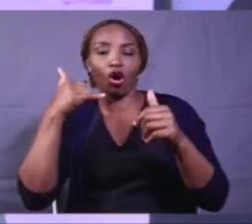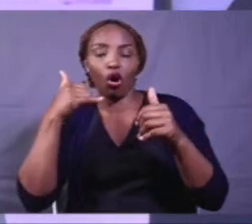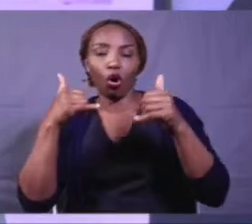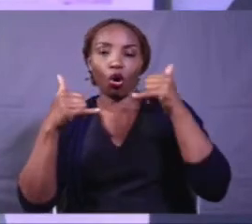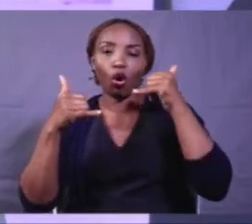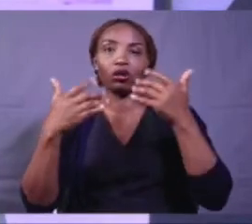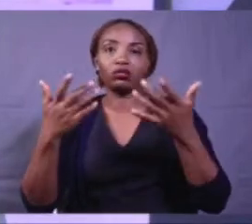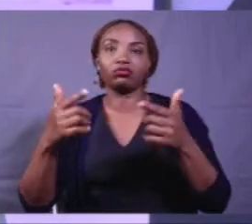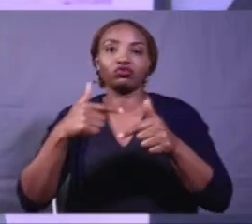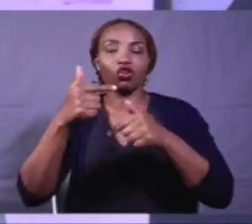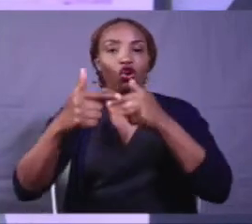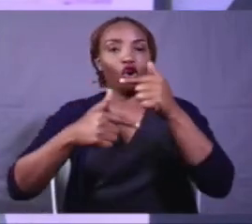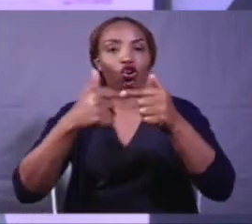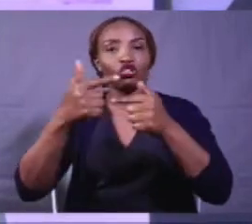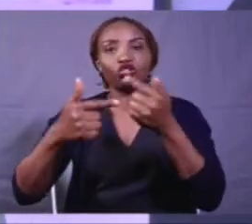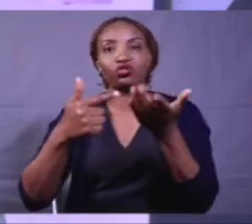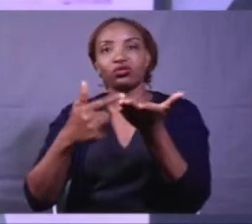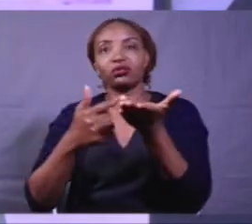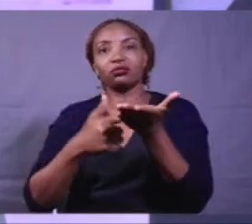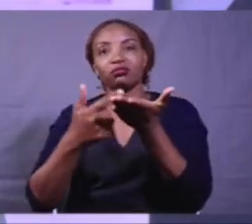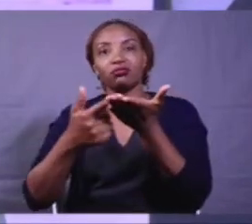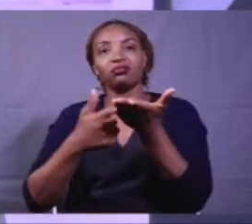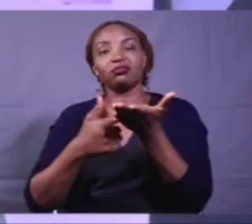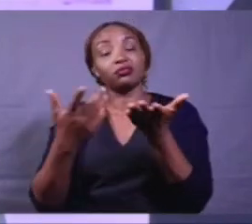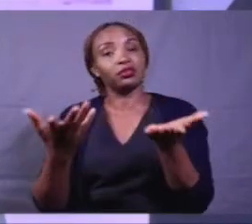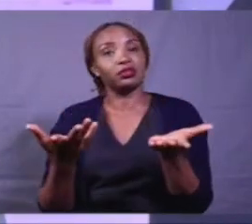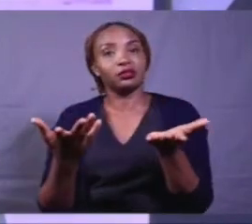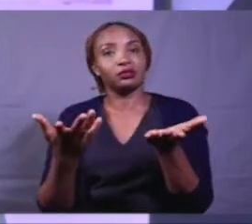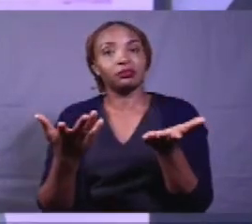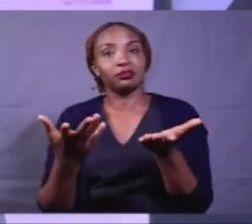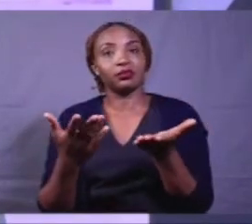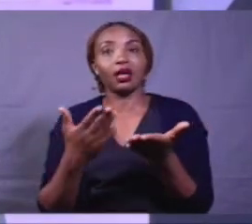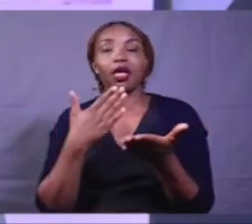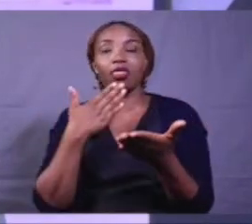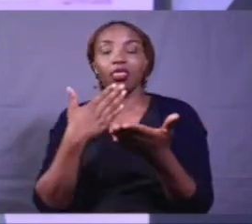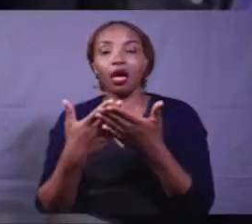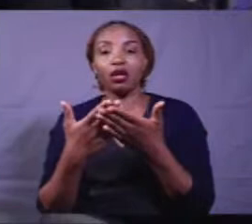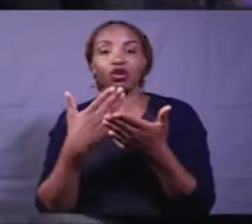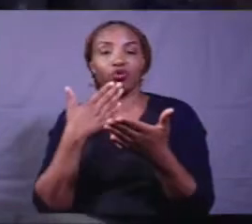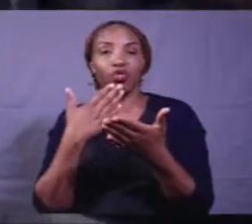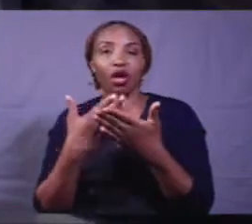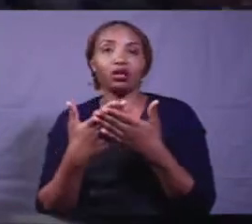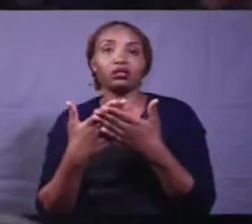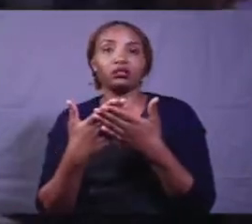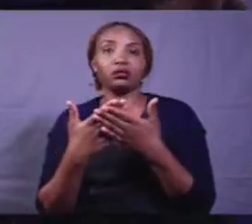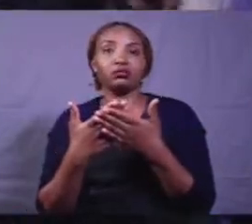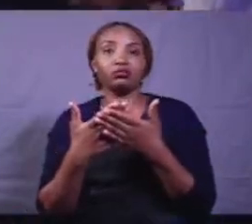do this again next week, and on behalf of my production crew, it's good night.